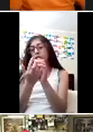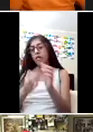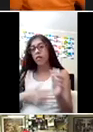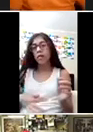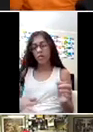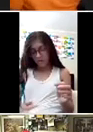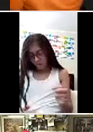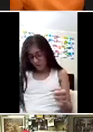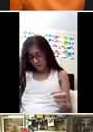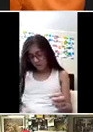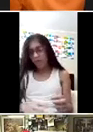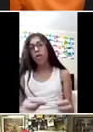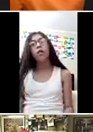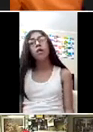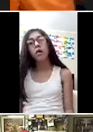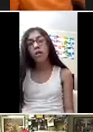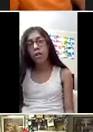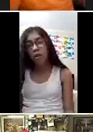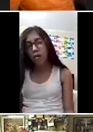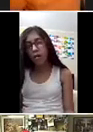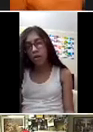Okay, that's good. Now,